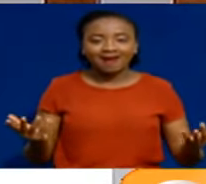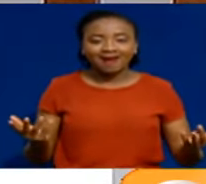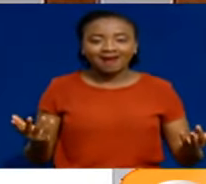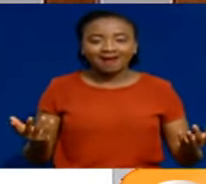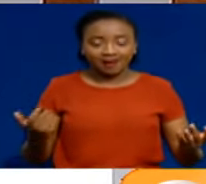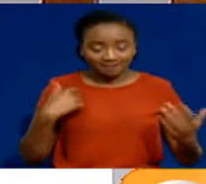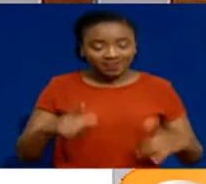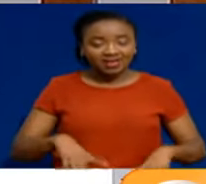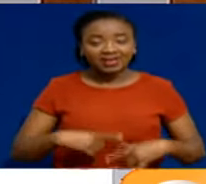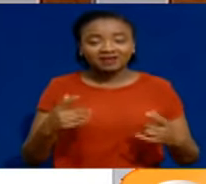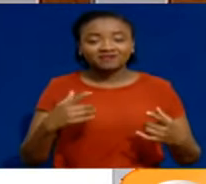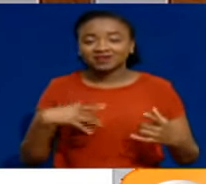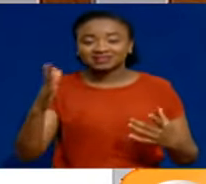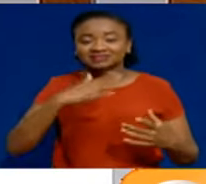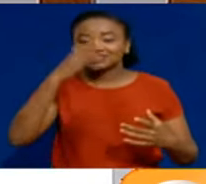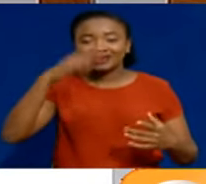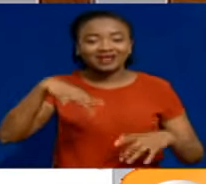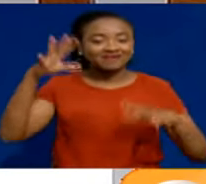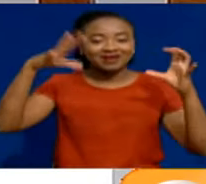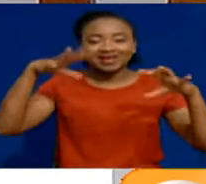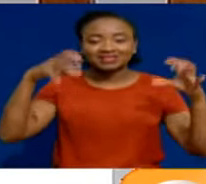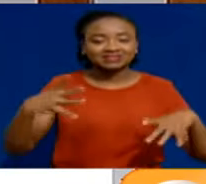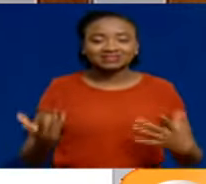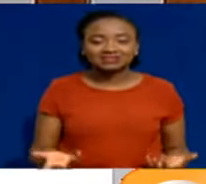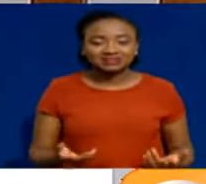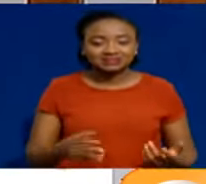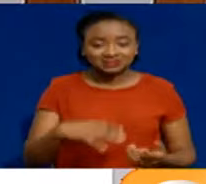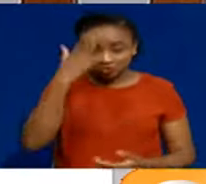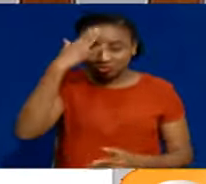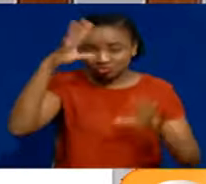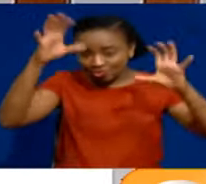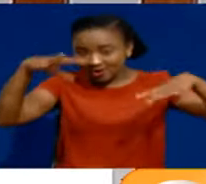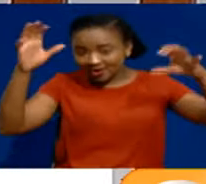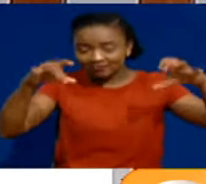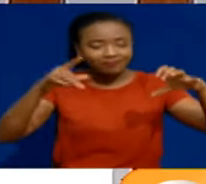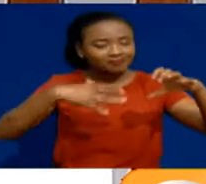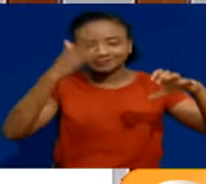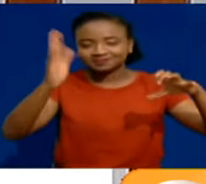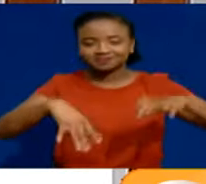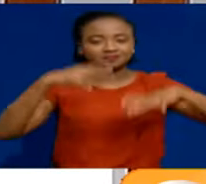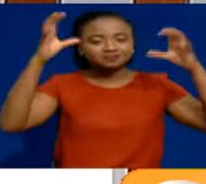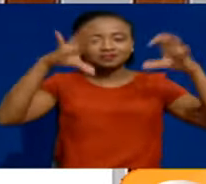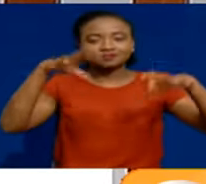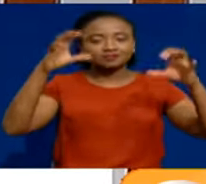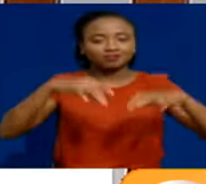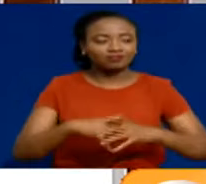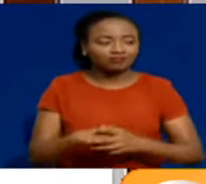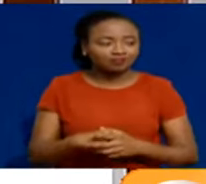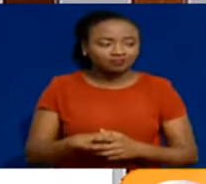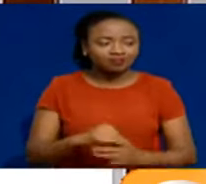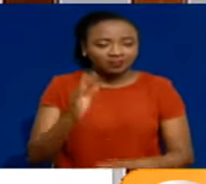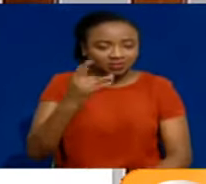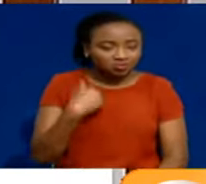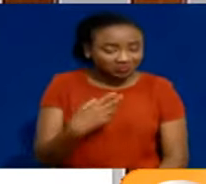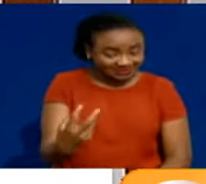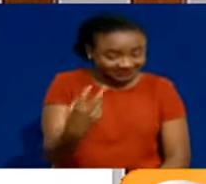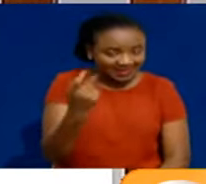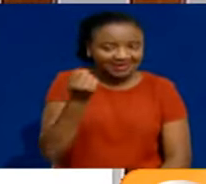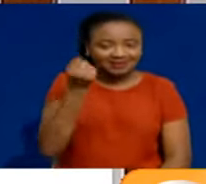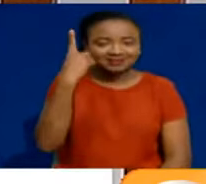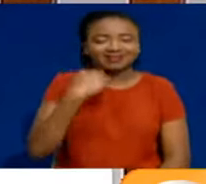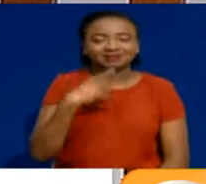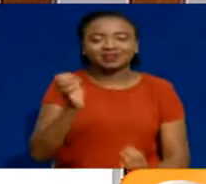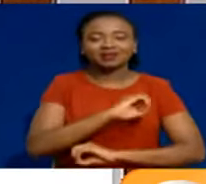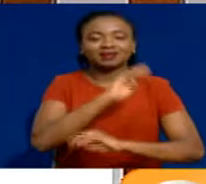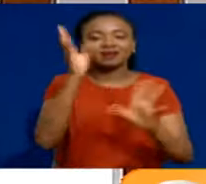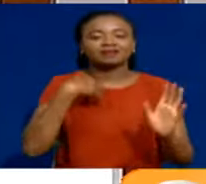It doesn't rain. You know the rains? Yes. It doesn't rain where I am. Why? So take me serious when I'm telling